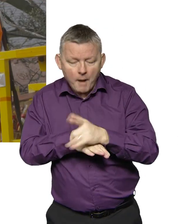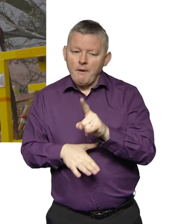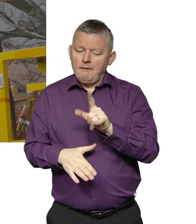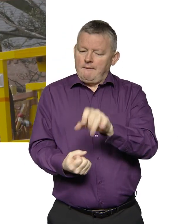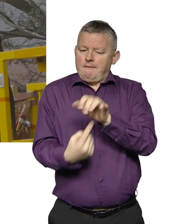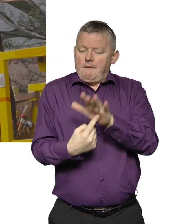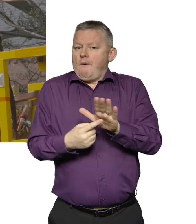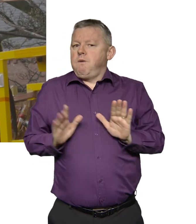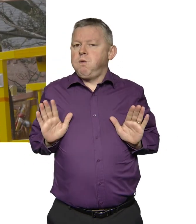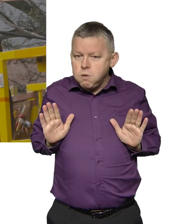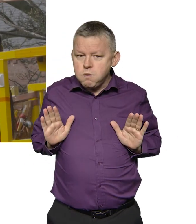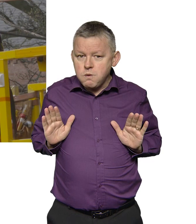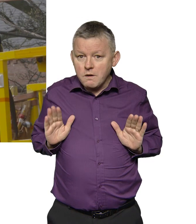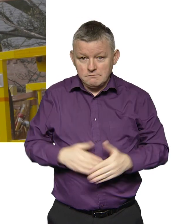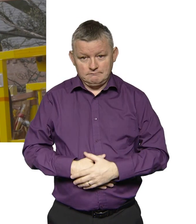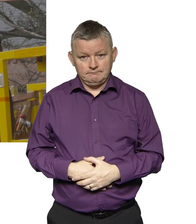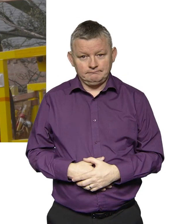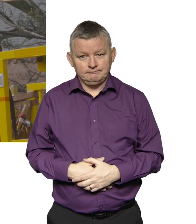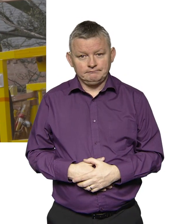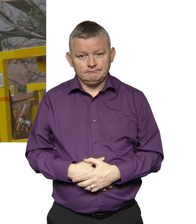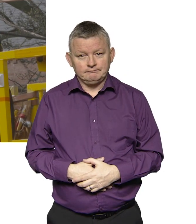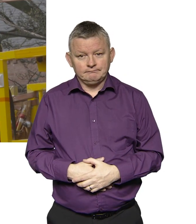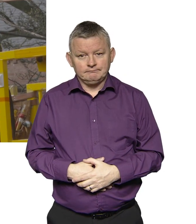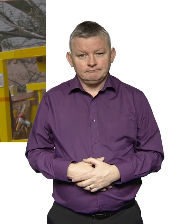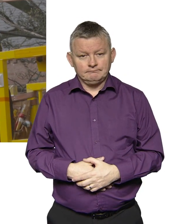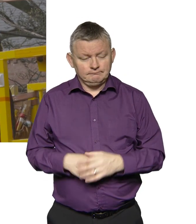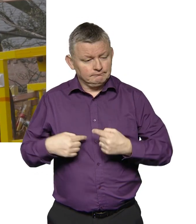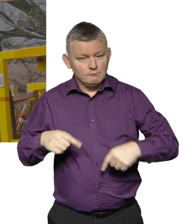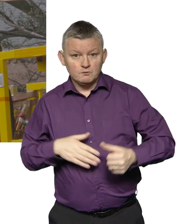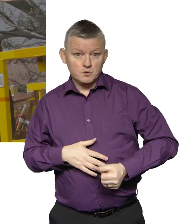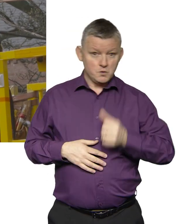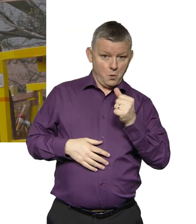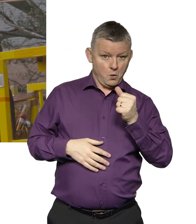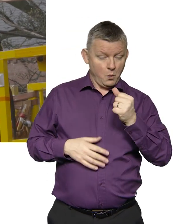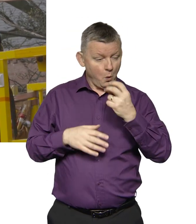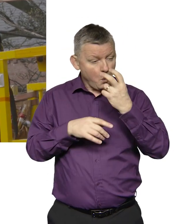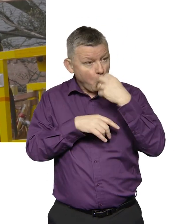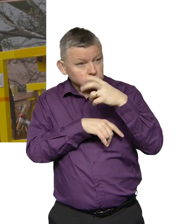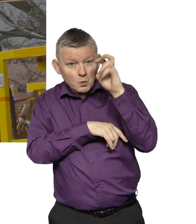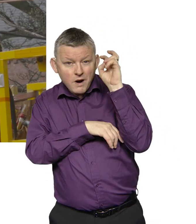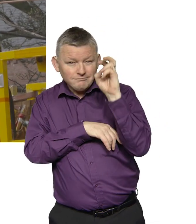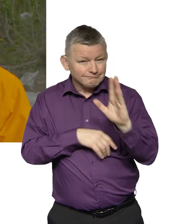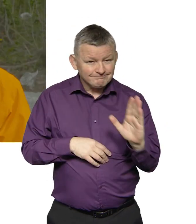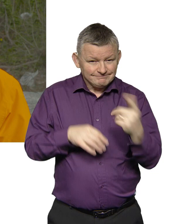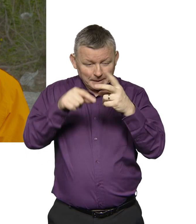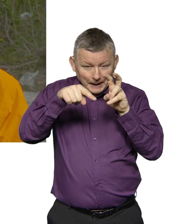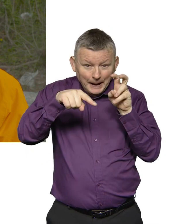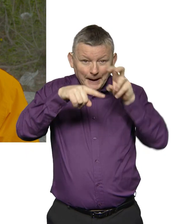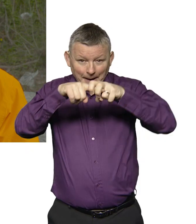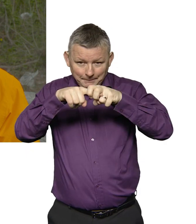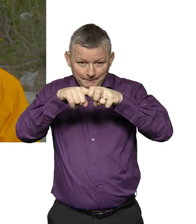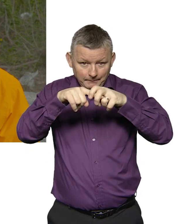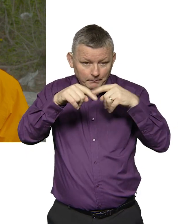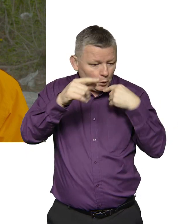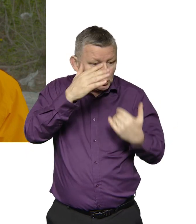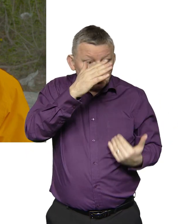It's painstaking work, but it's vital. We're going to be seeing the old wire unclipped and taken down, and then we'll put the